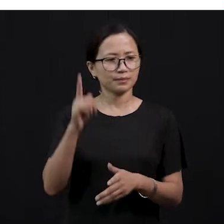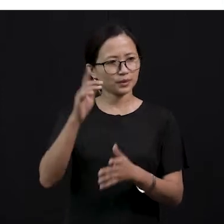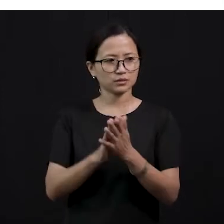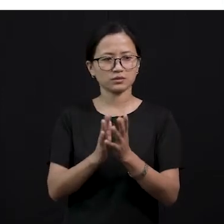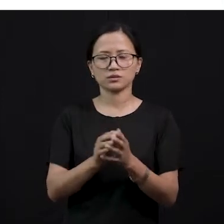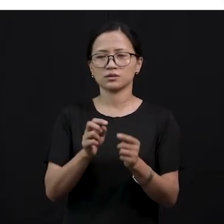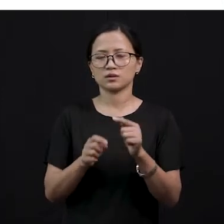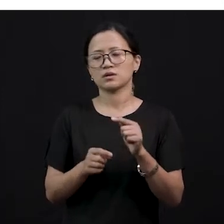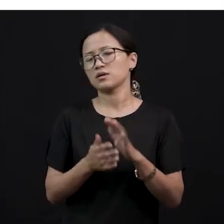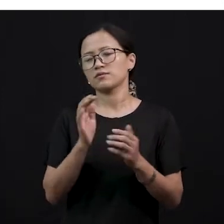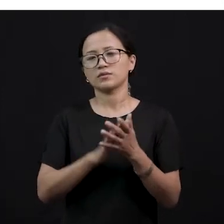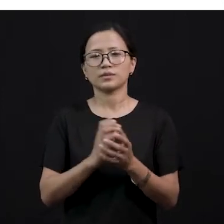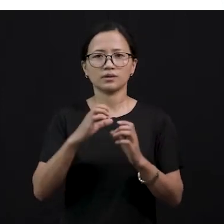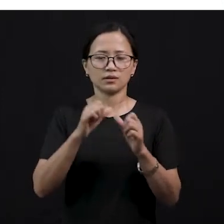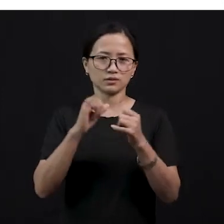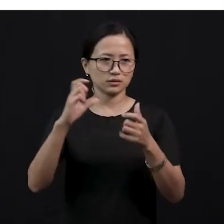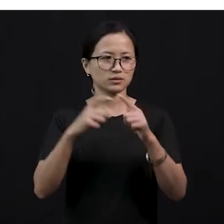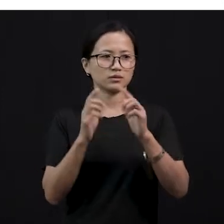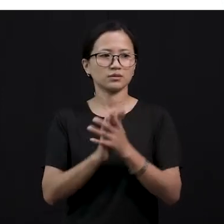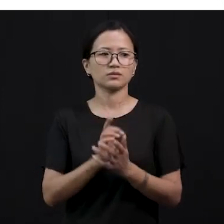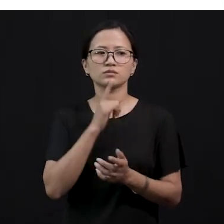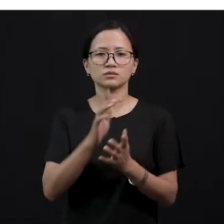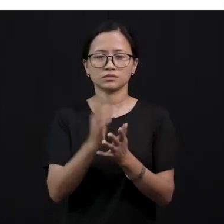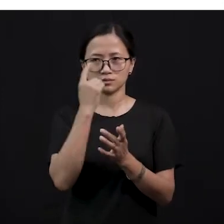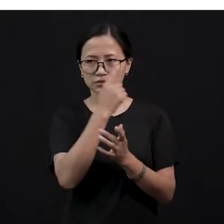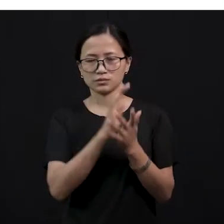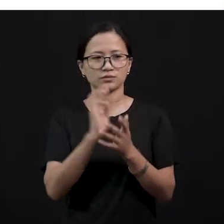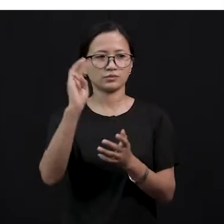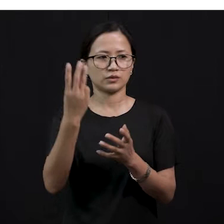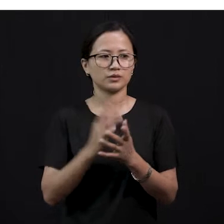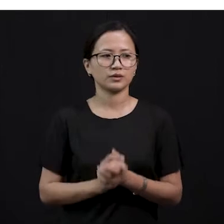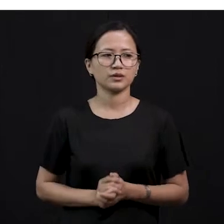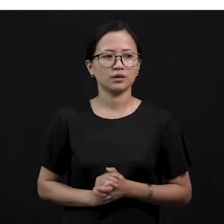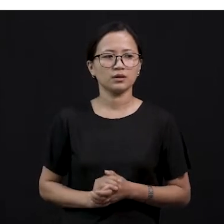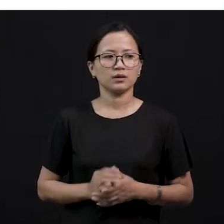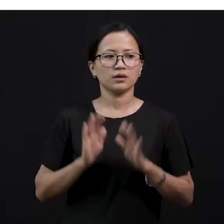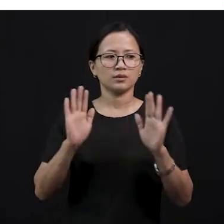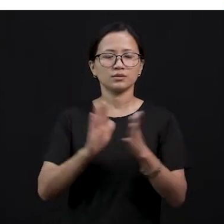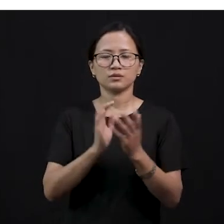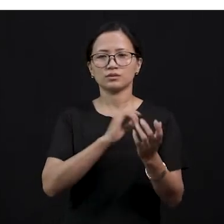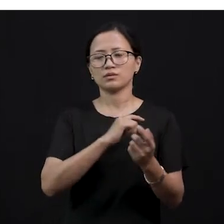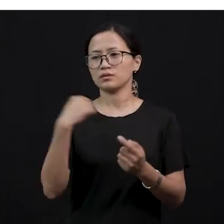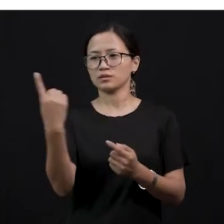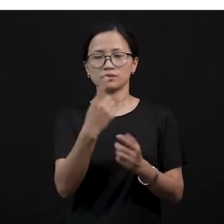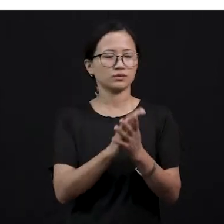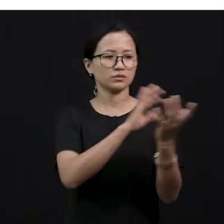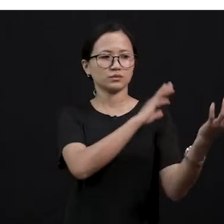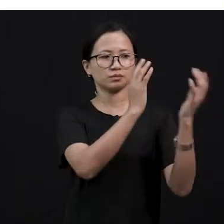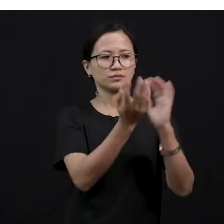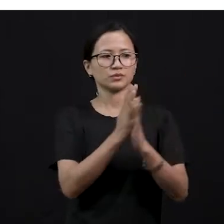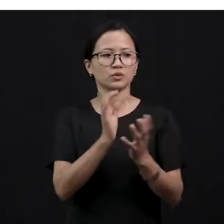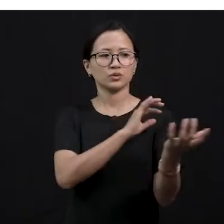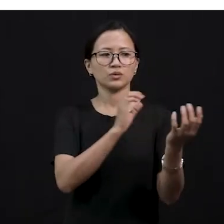must keep us aware and informed of what is happening around the world. The word media is the plural of